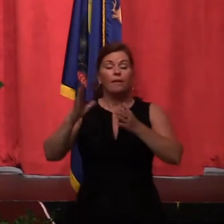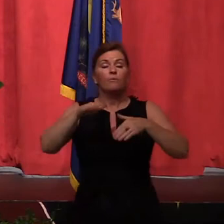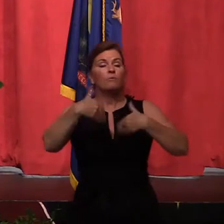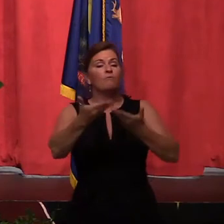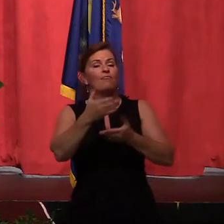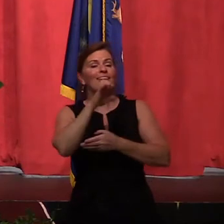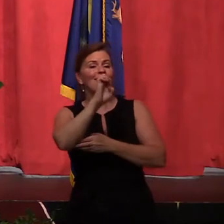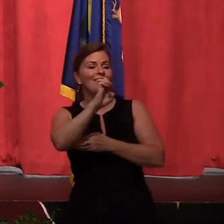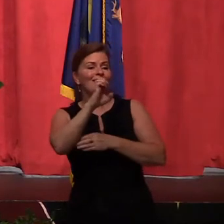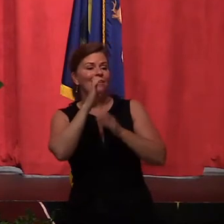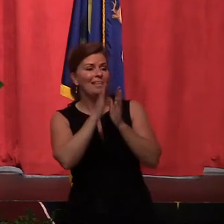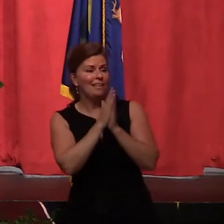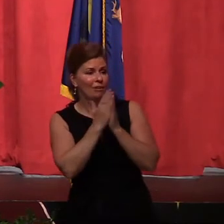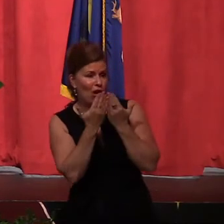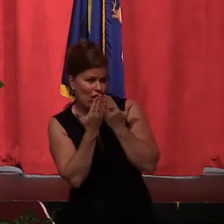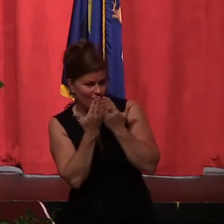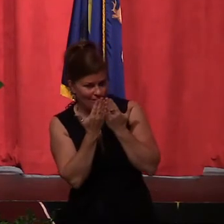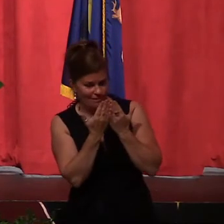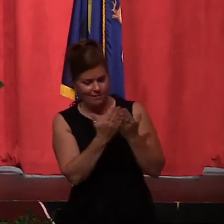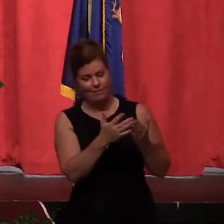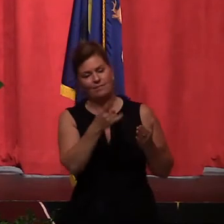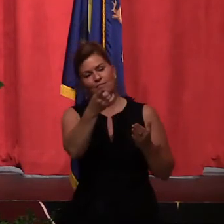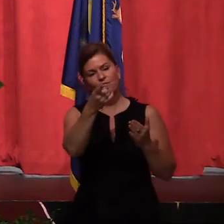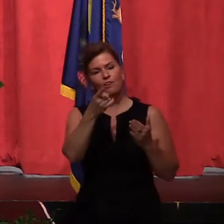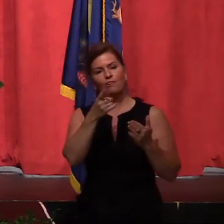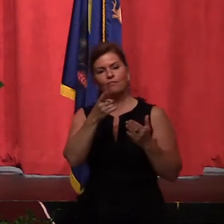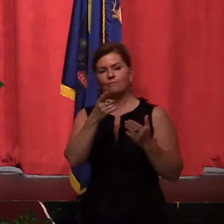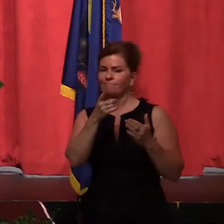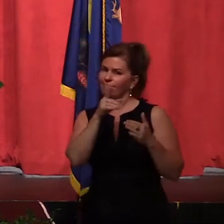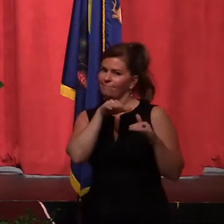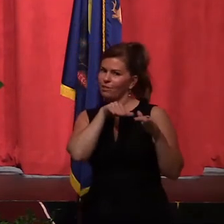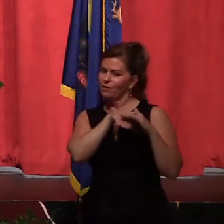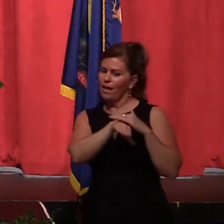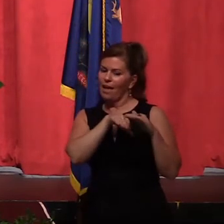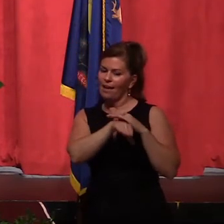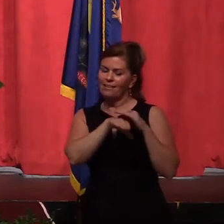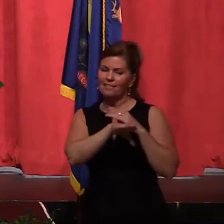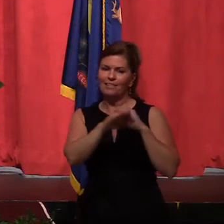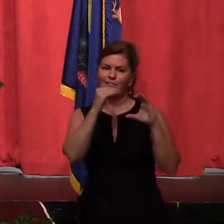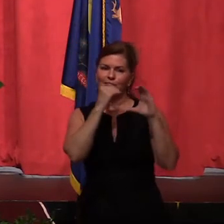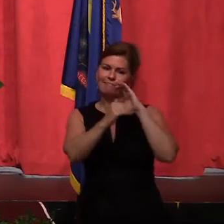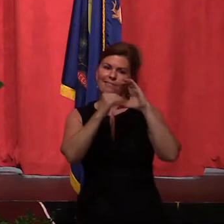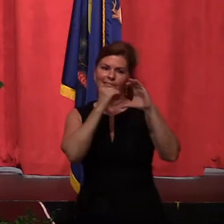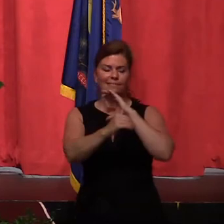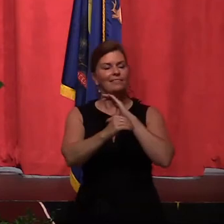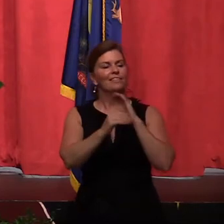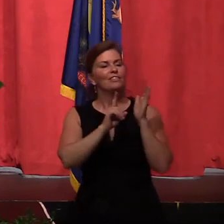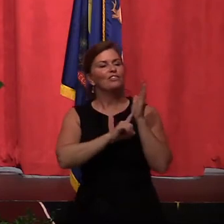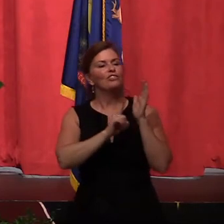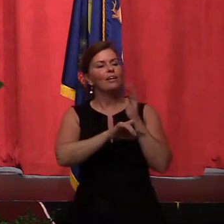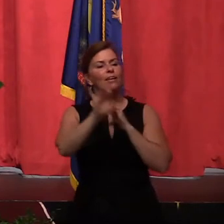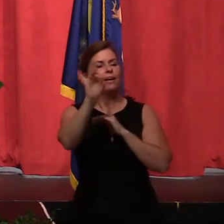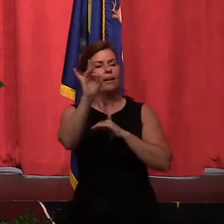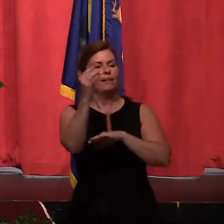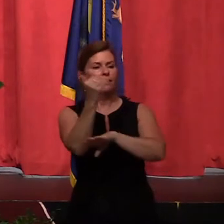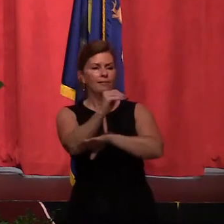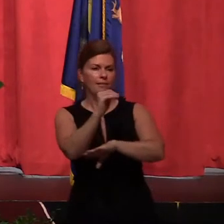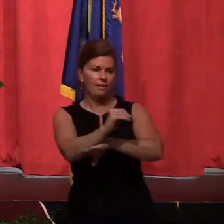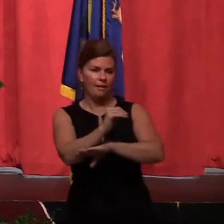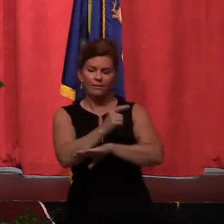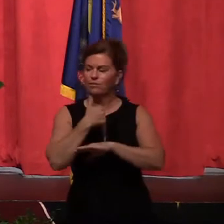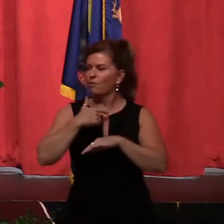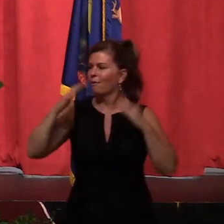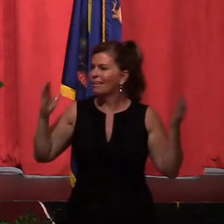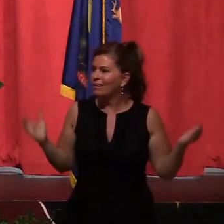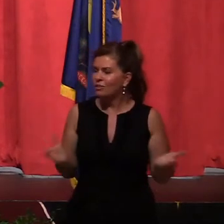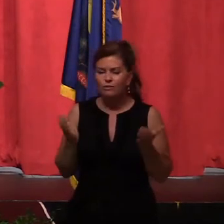and so graduates, you can access your e-cards at 8 o'clock tonight by checking your U32 email. So I encourage